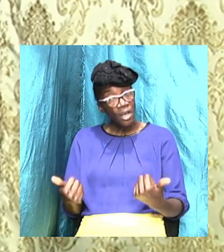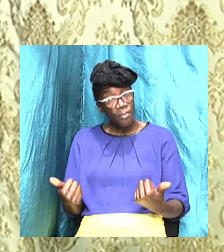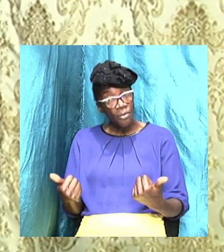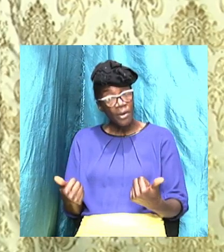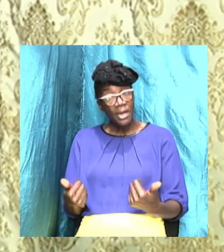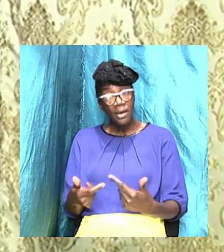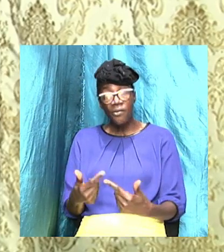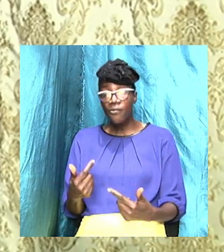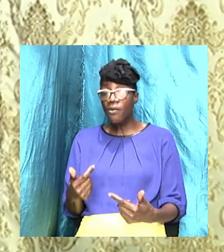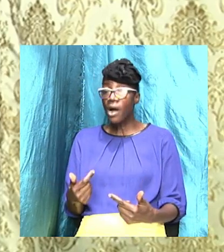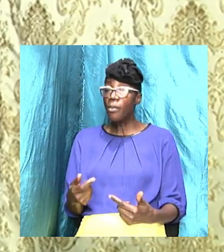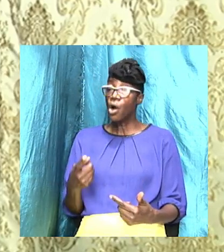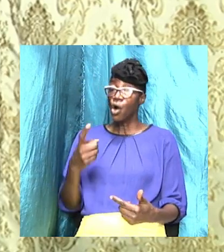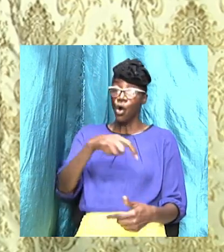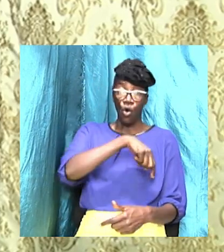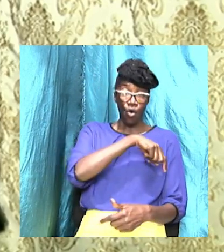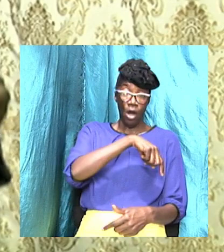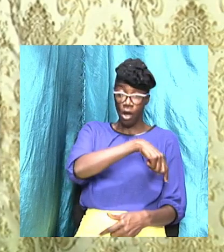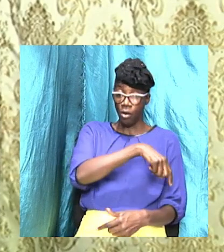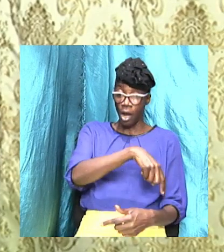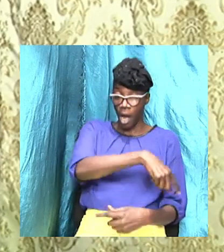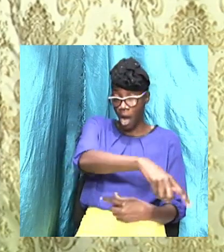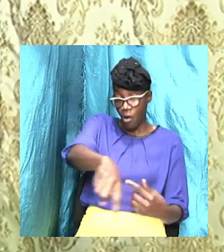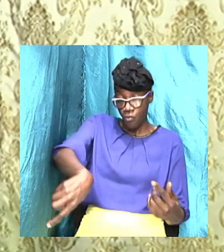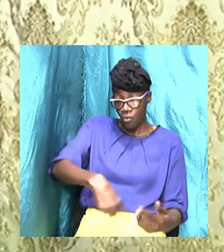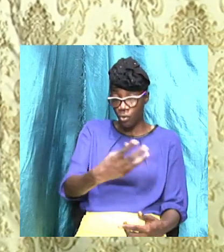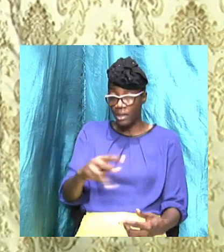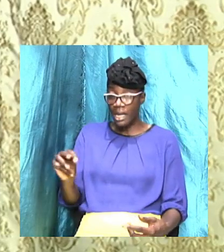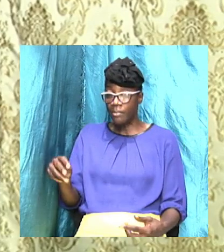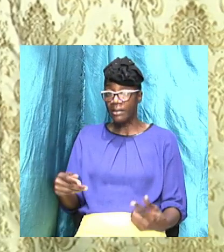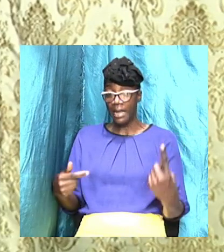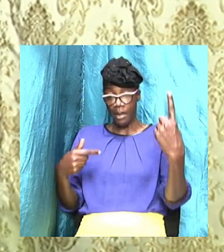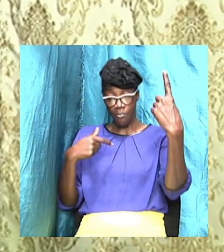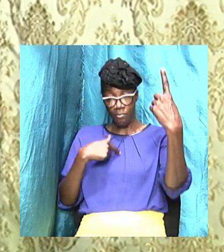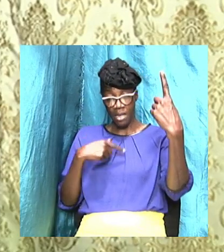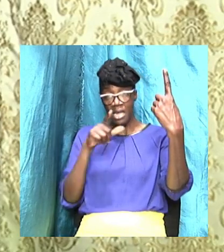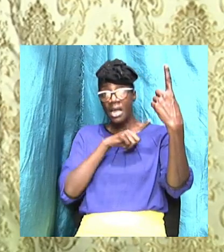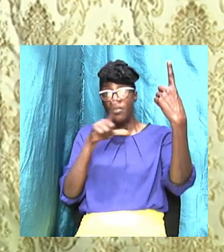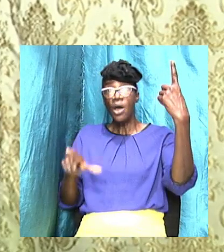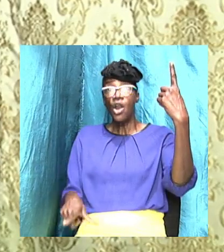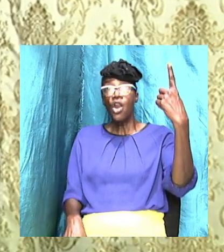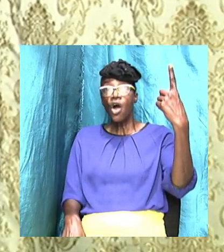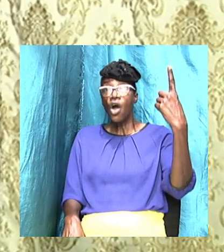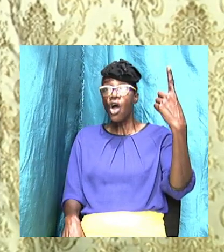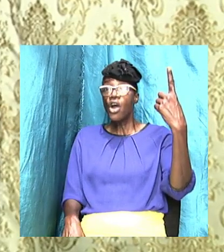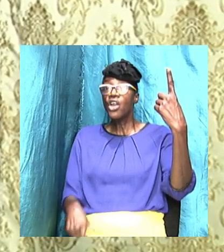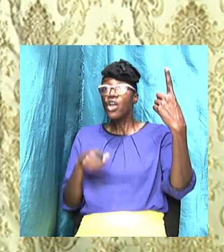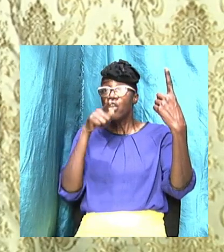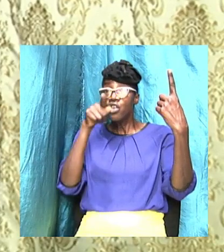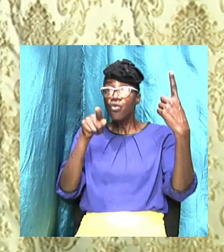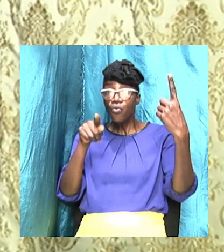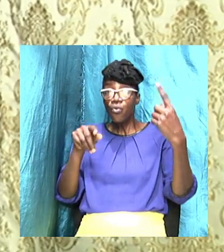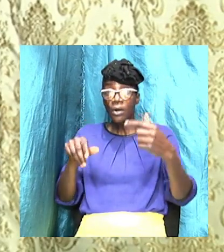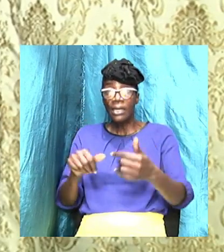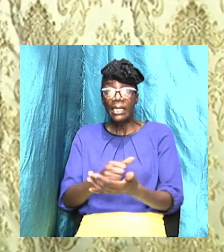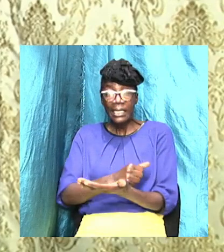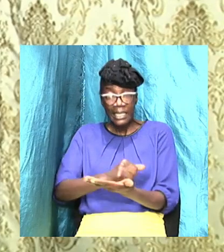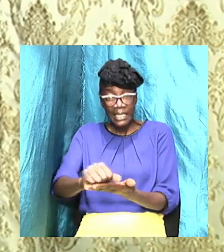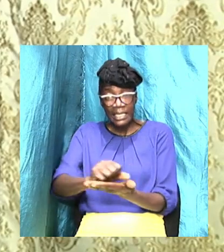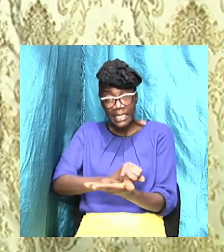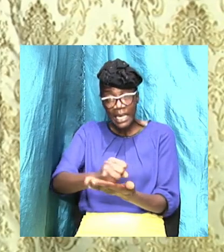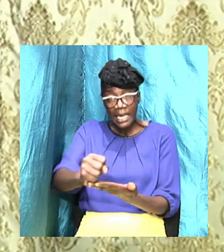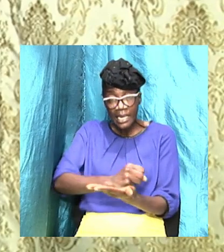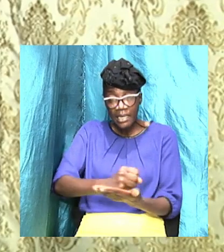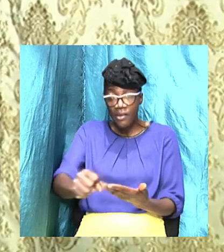who were around them. And he said, look here, I am the Lord your God. He shall therefore sanctify yourselves and shall